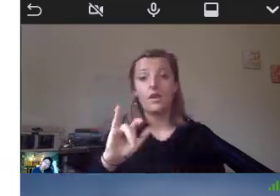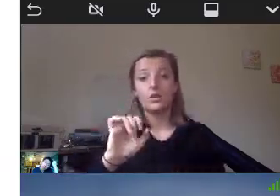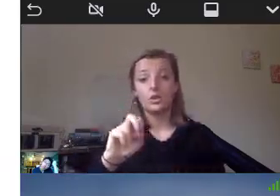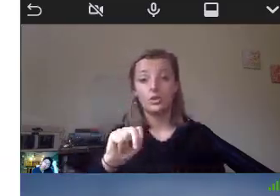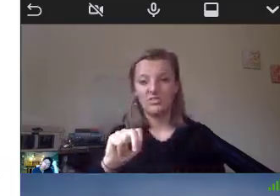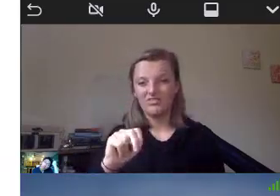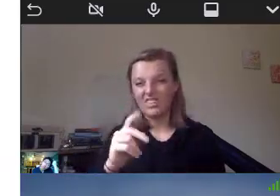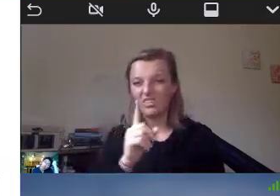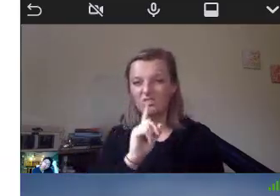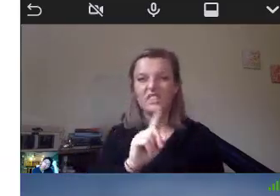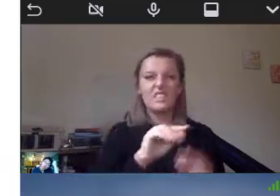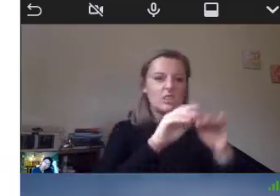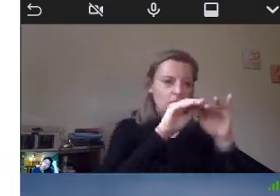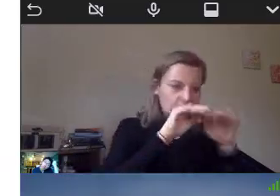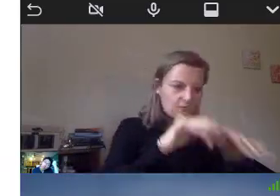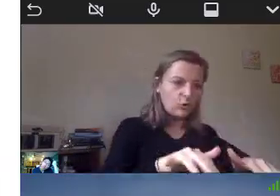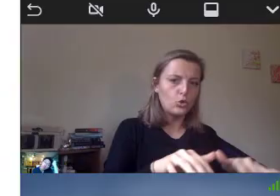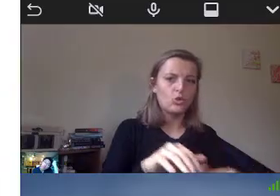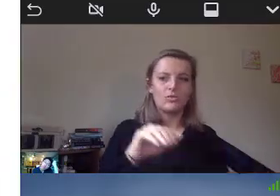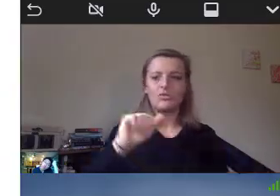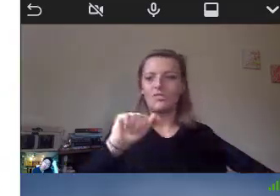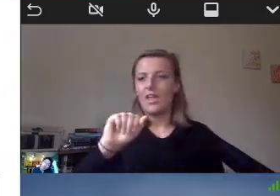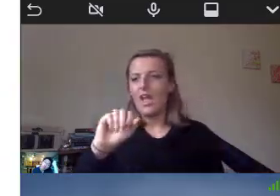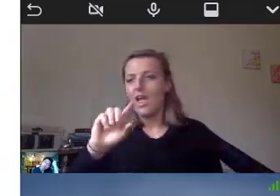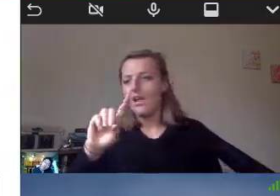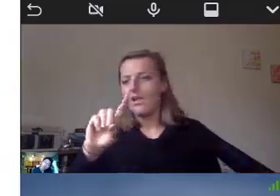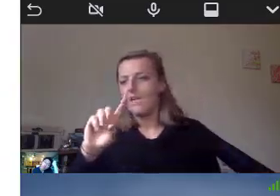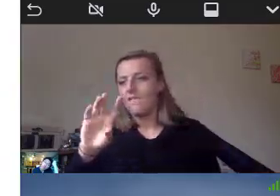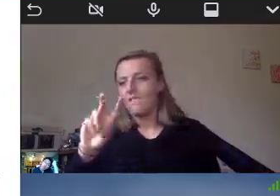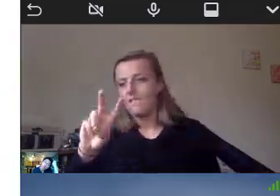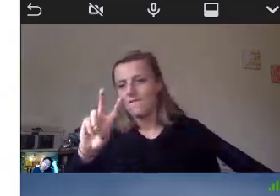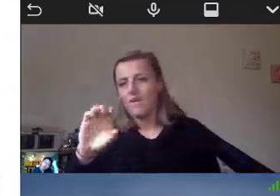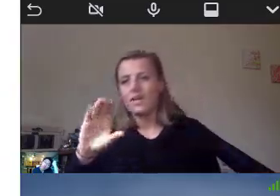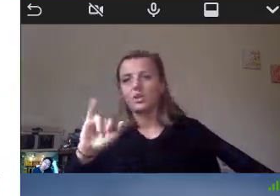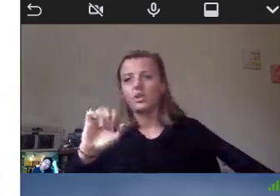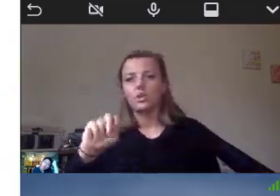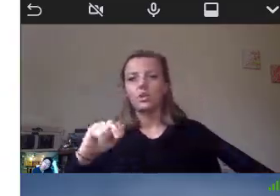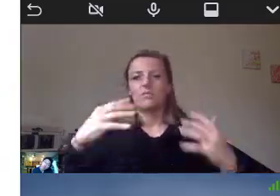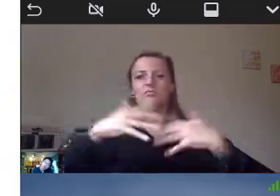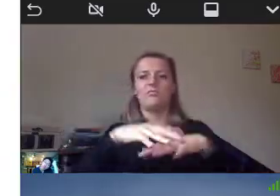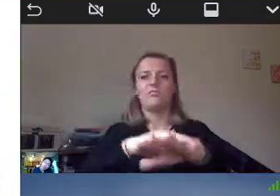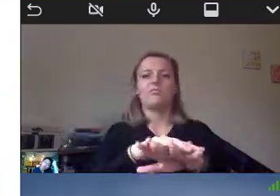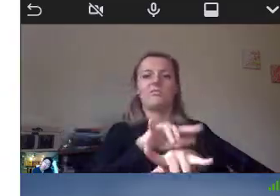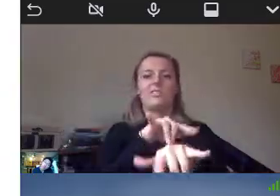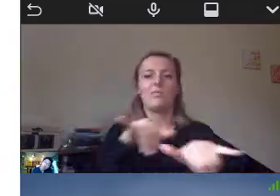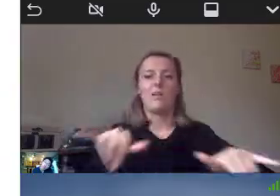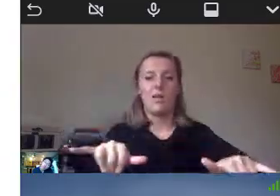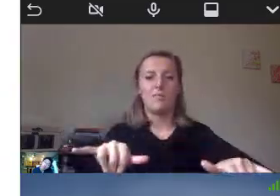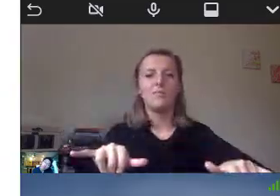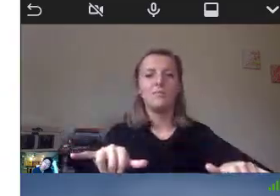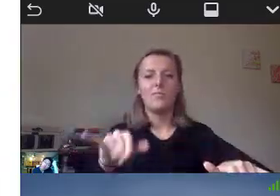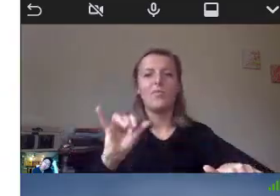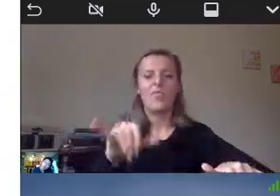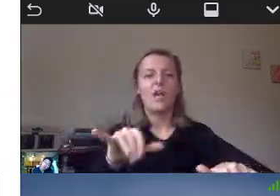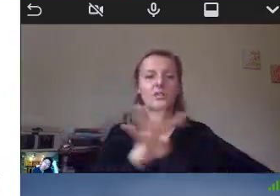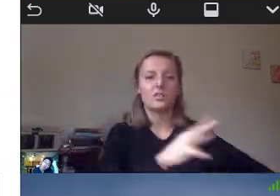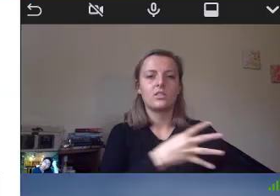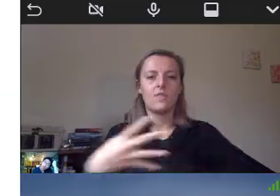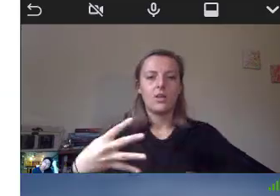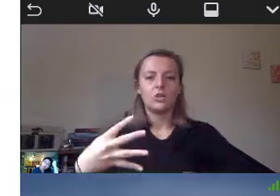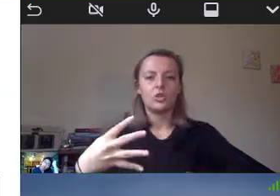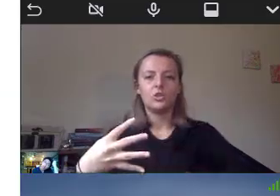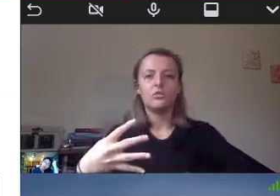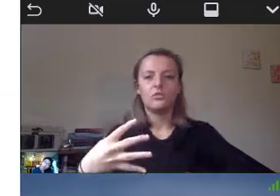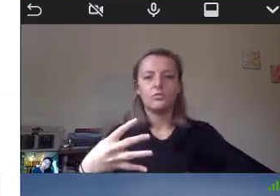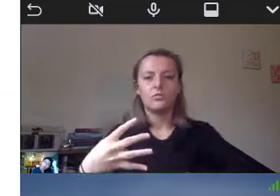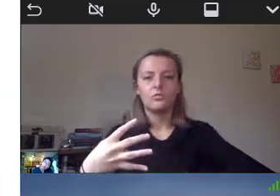convection is that things are moving both by diffusion and by advection. And the relative